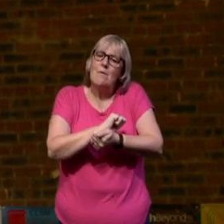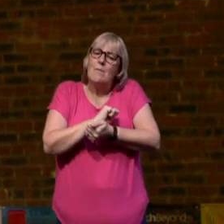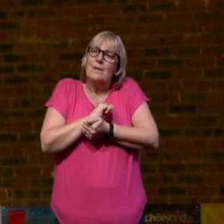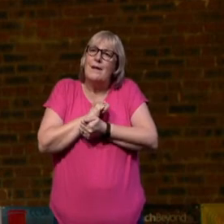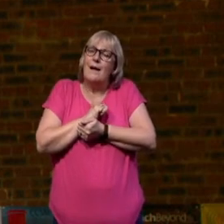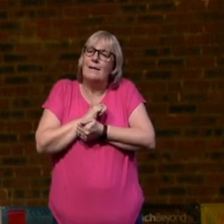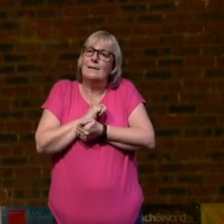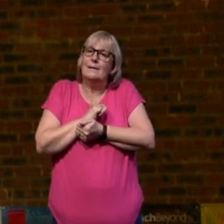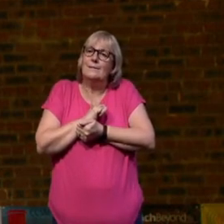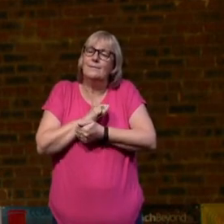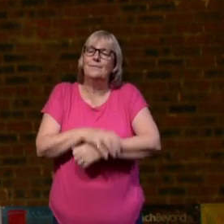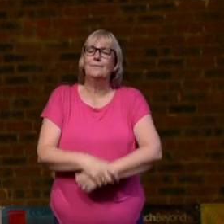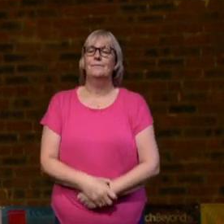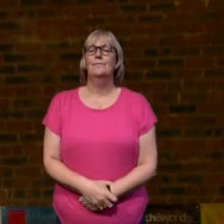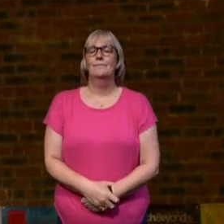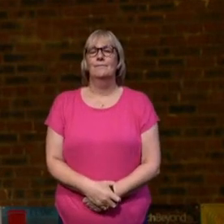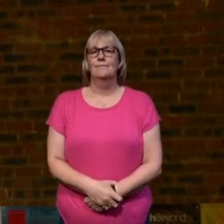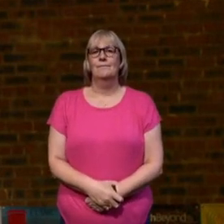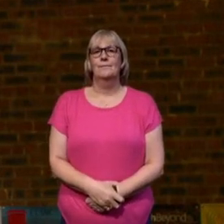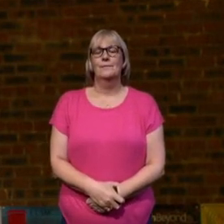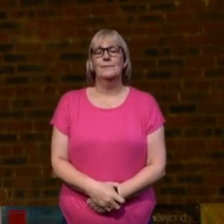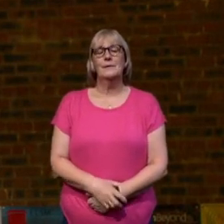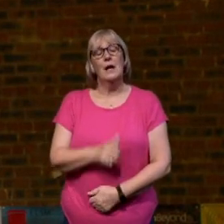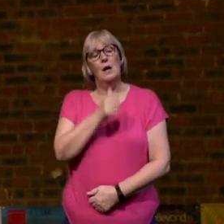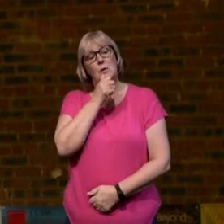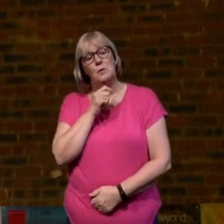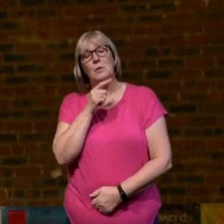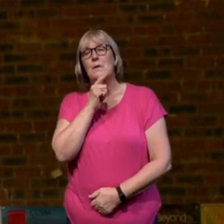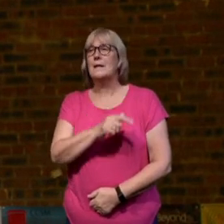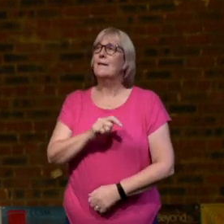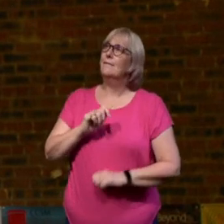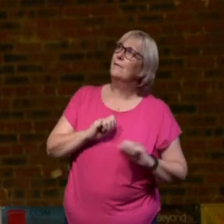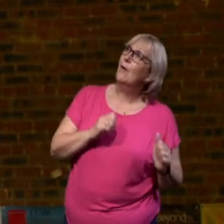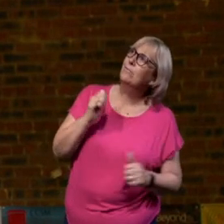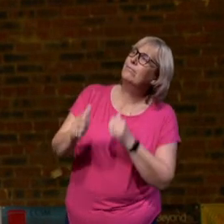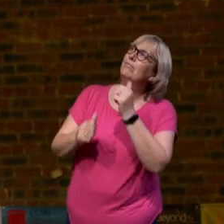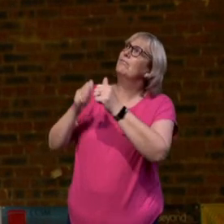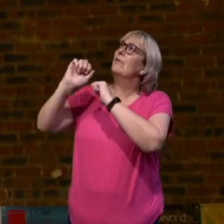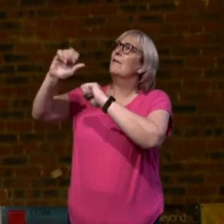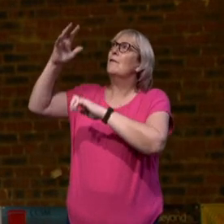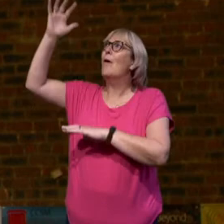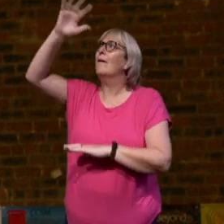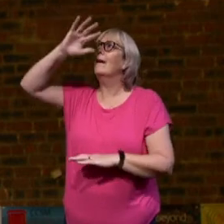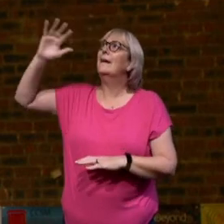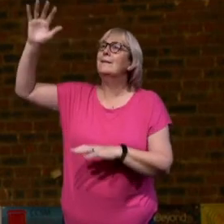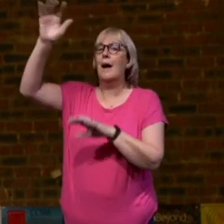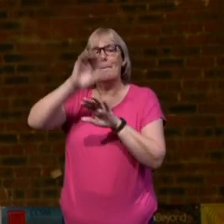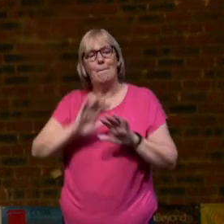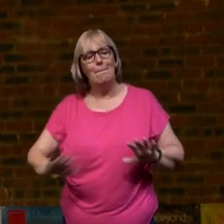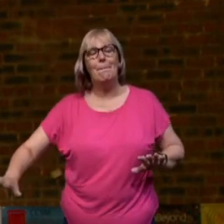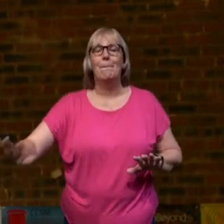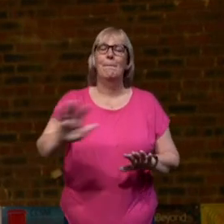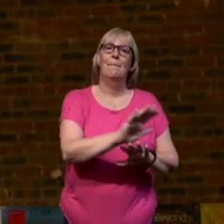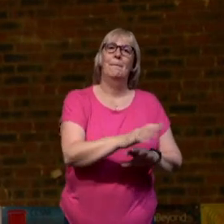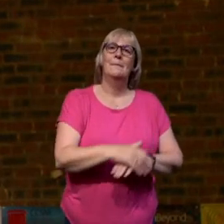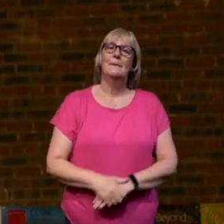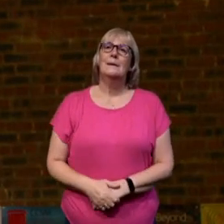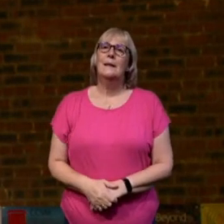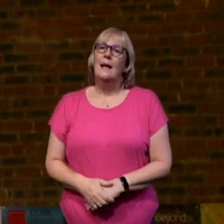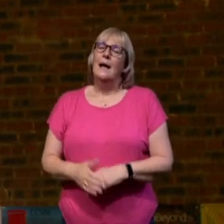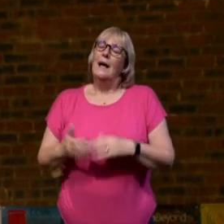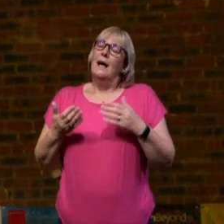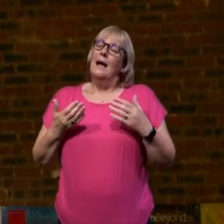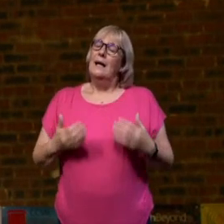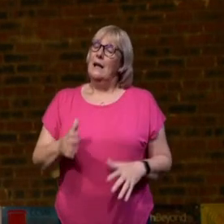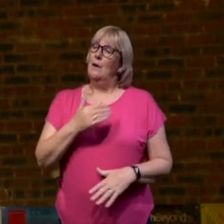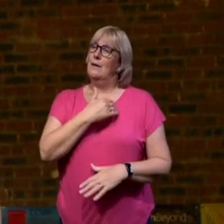Pray that you would continue to use him for the glory of your kingdom. And for ourselves, Heavenly Father, as we sit under your